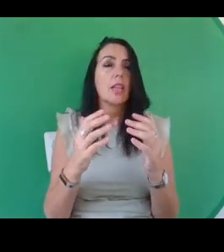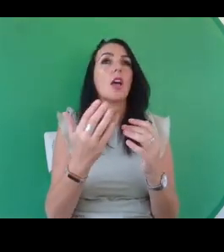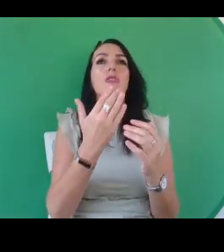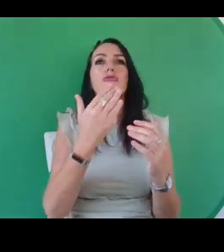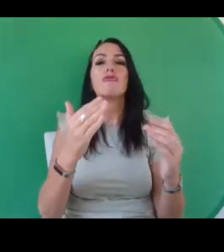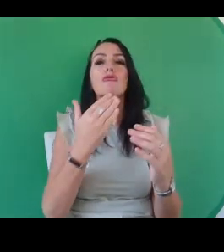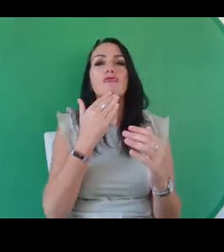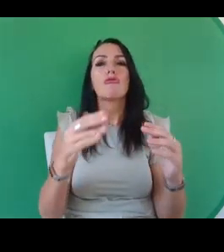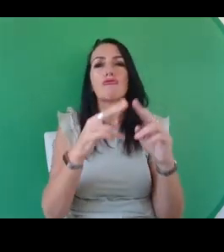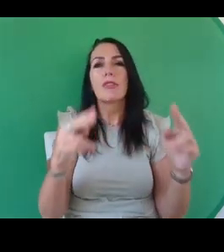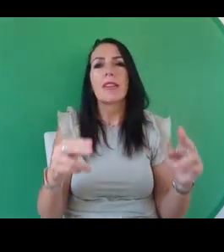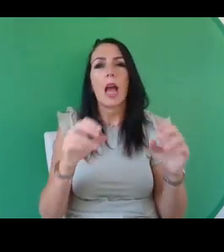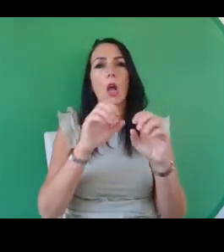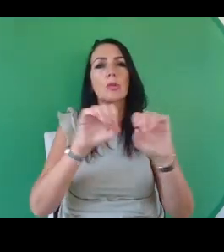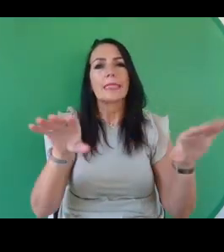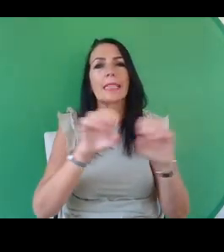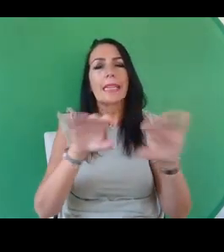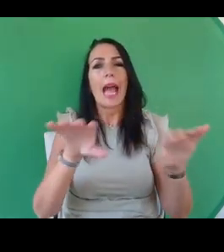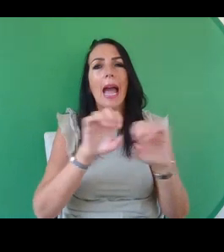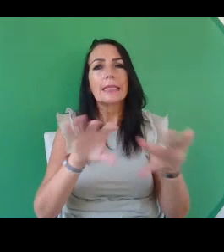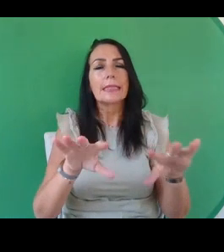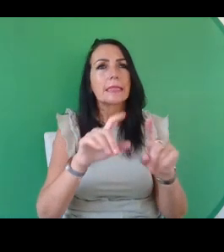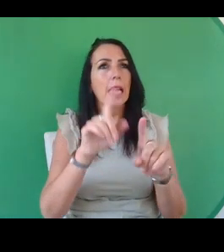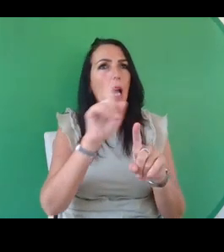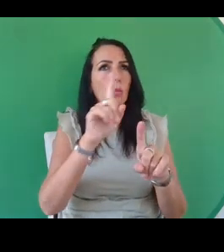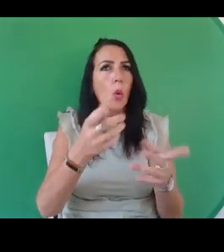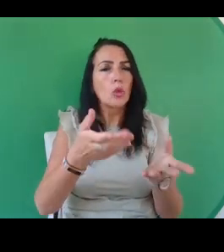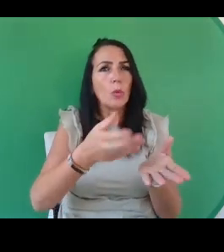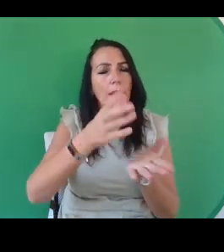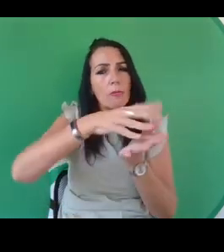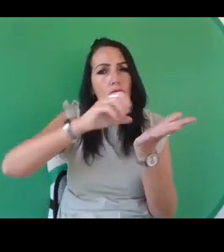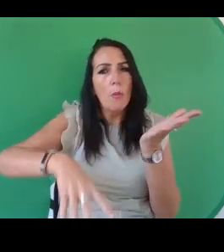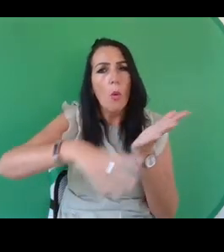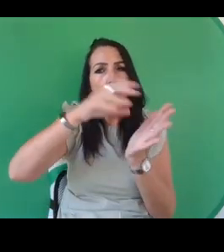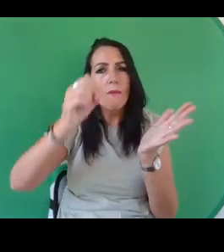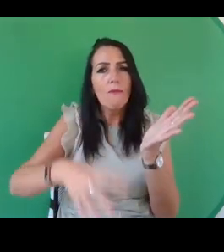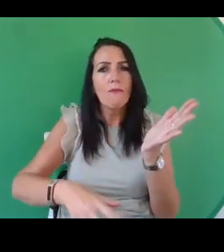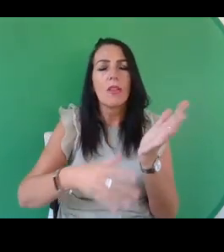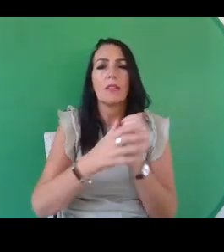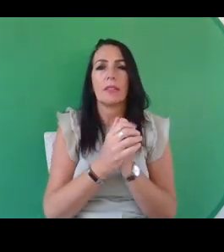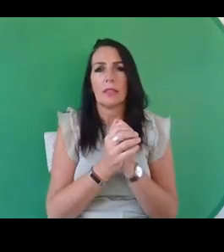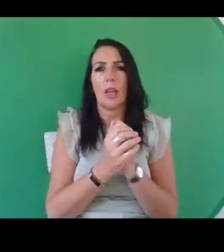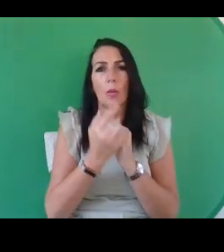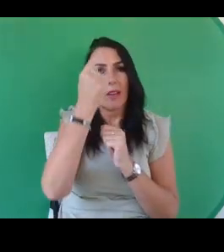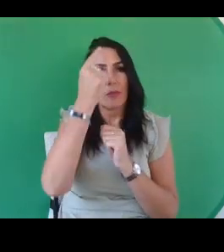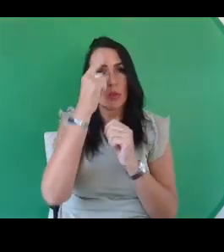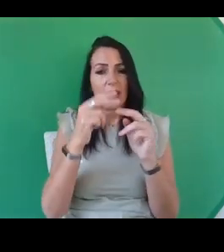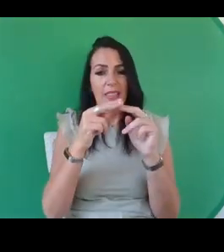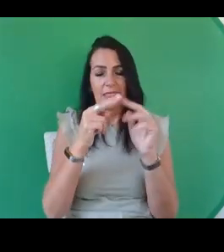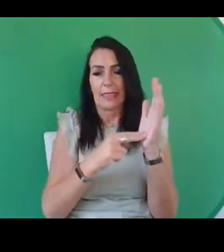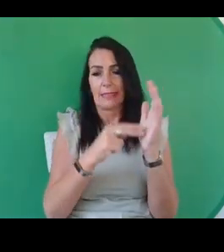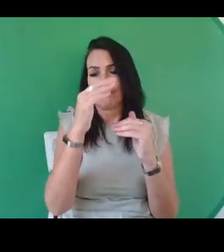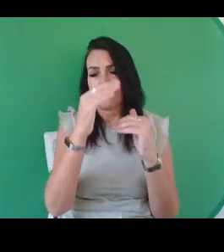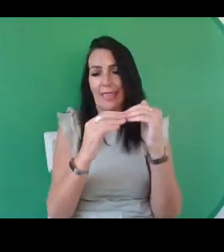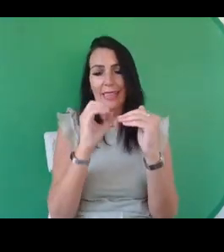the atmosphere and the amount that we remove. To halt climate change, we have to consider net zero as a global issue.